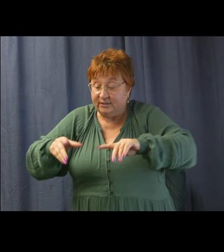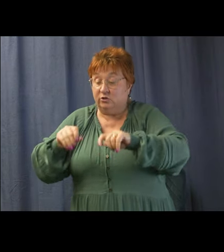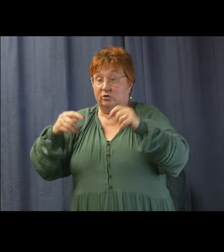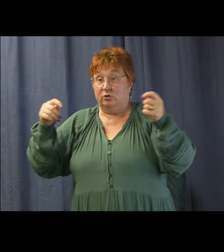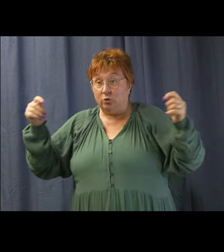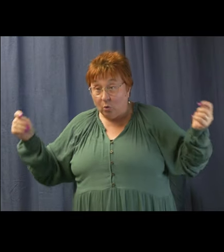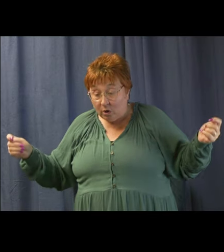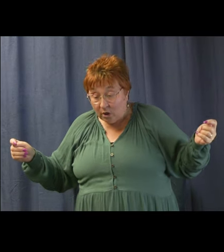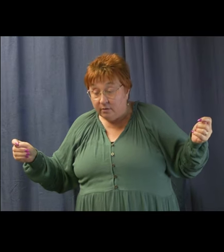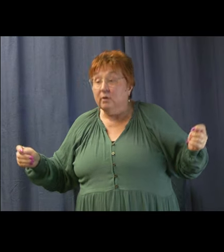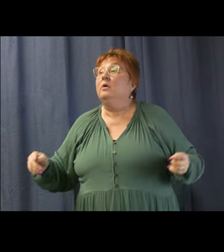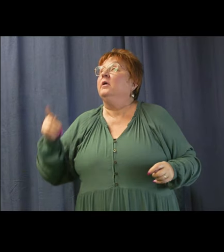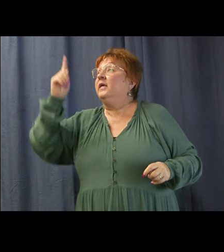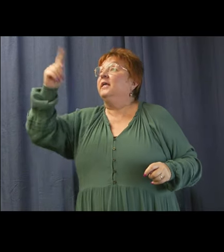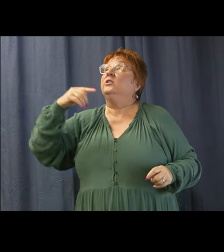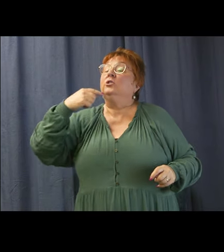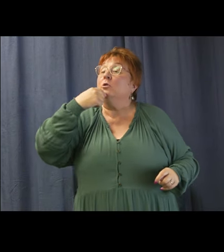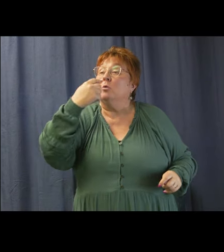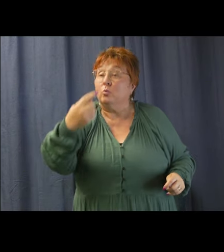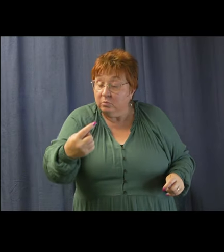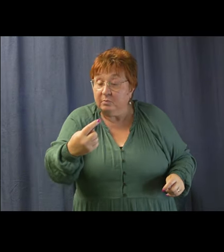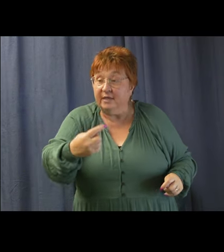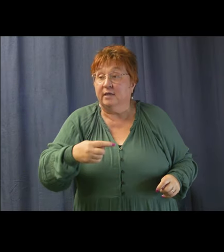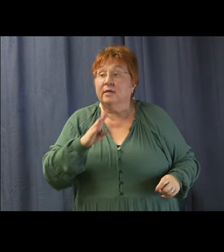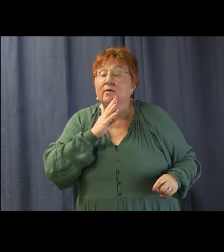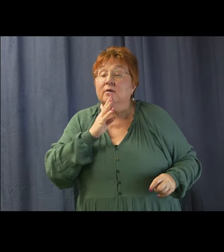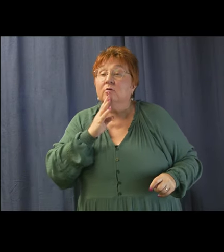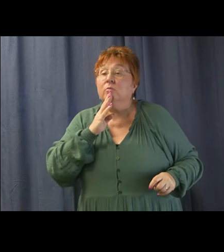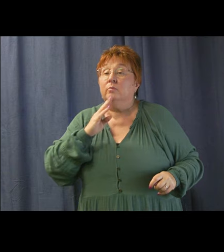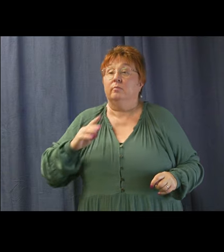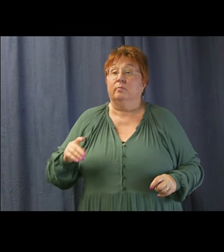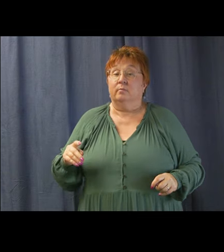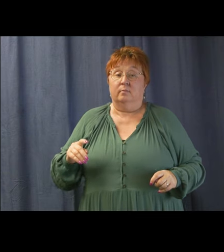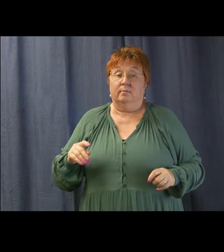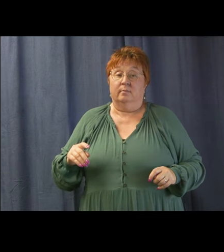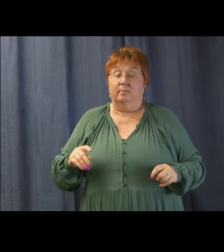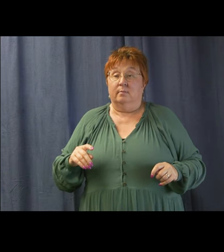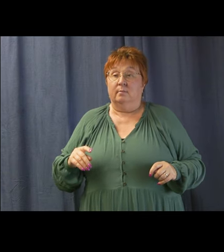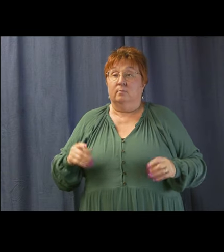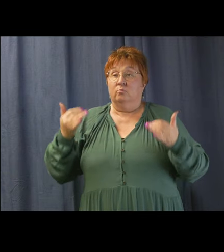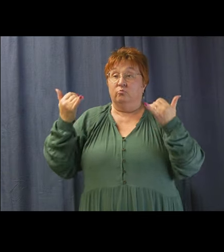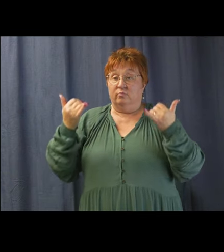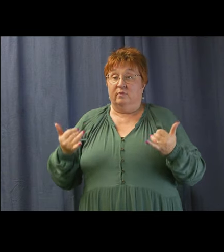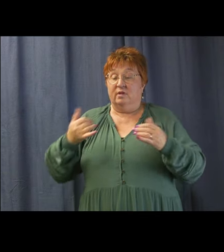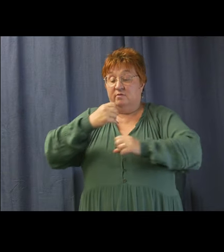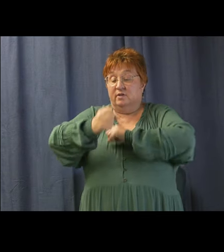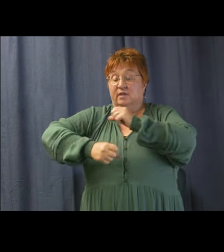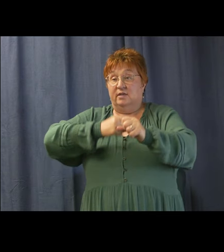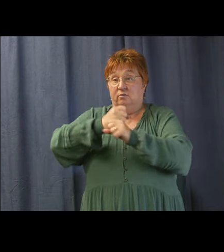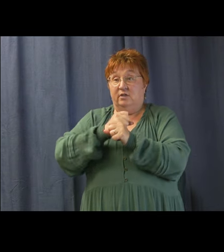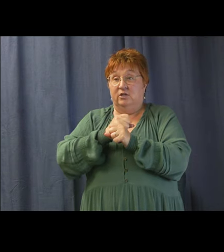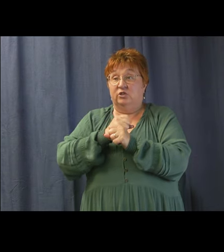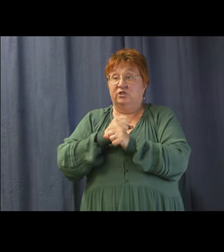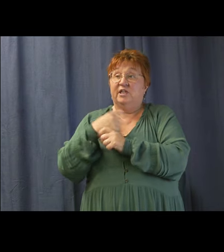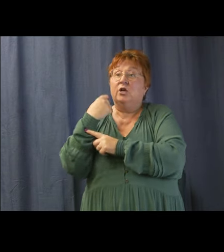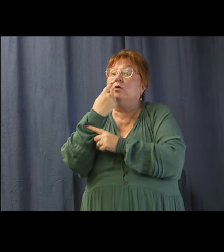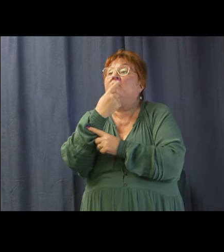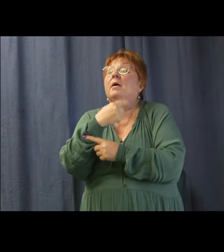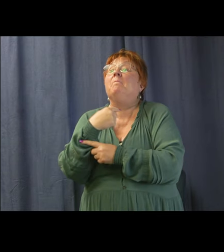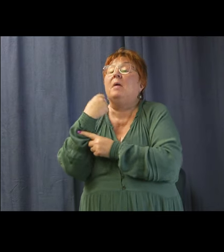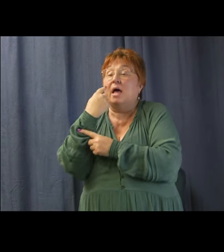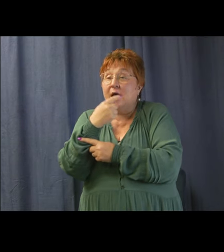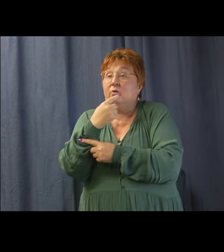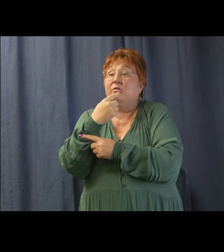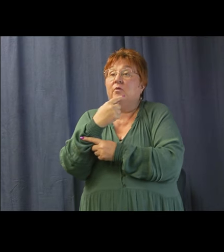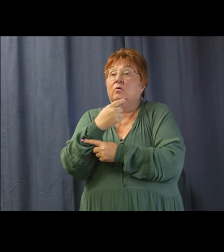the mouth of all the holy prophets since the world began. And since this is the year of the mouth, I believe